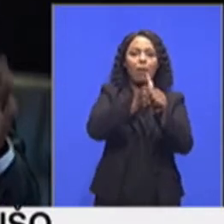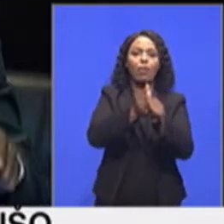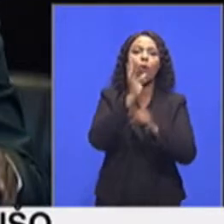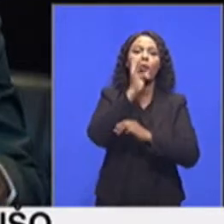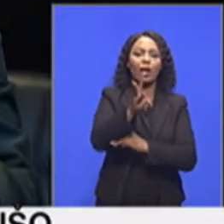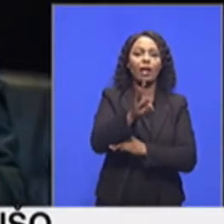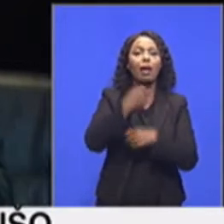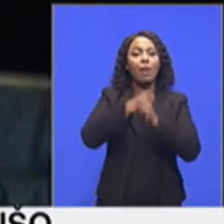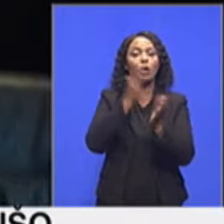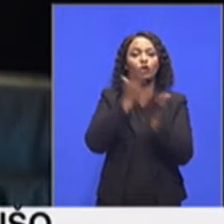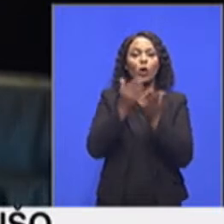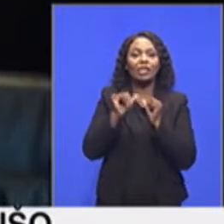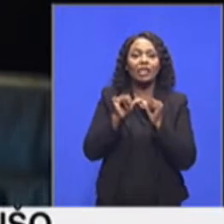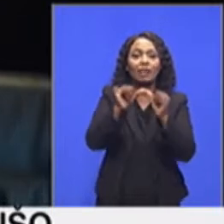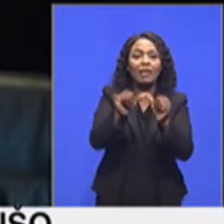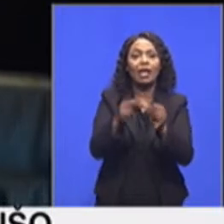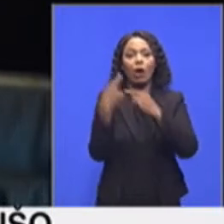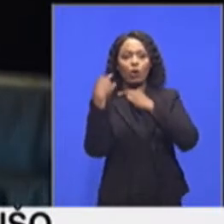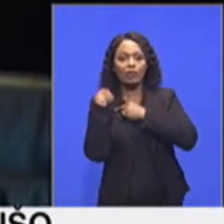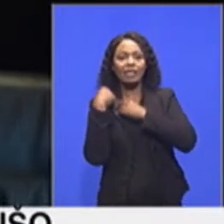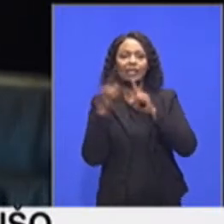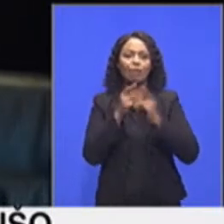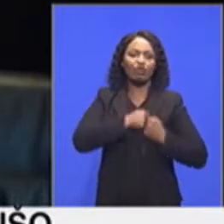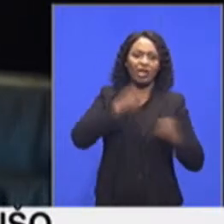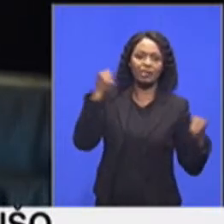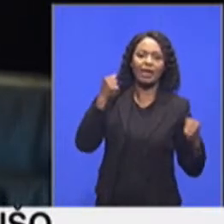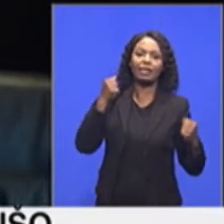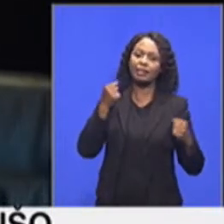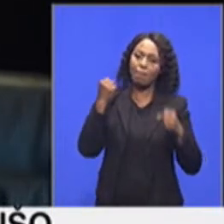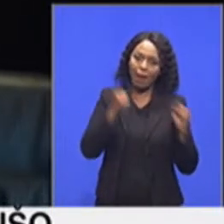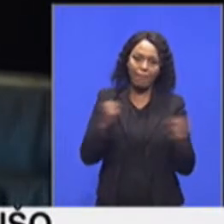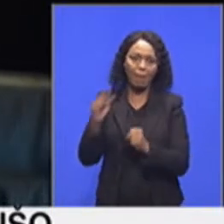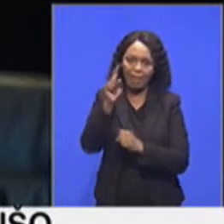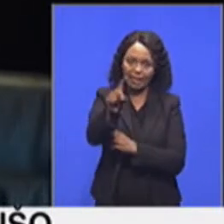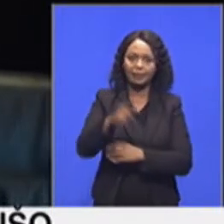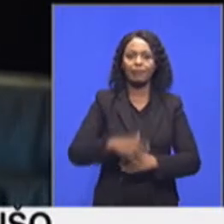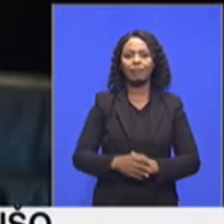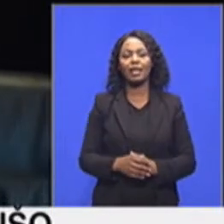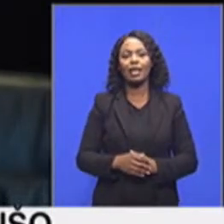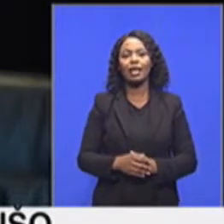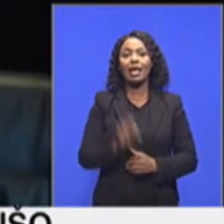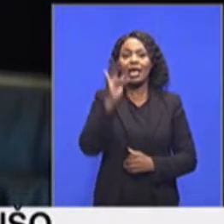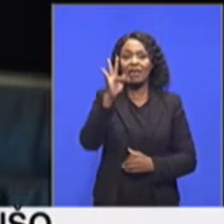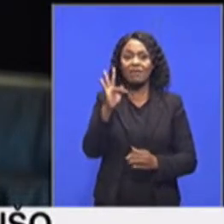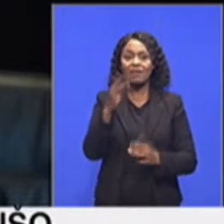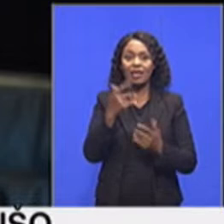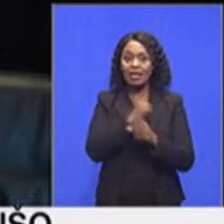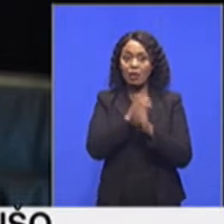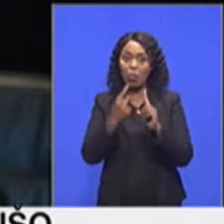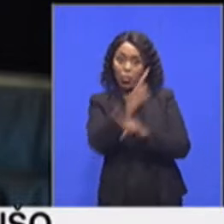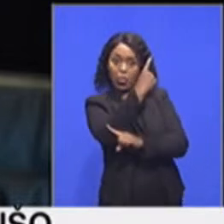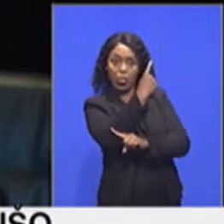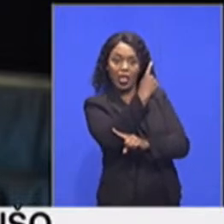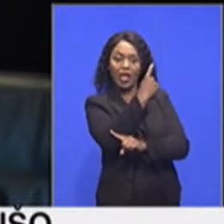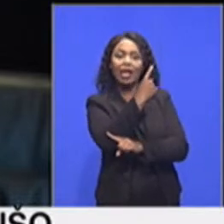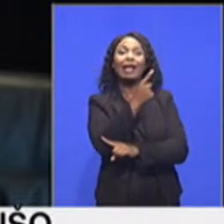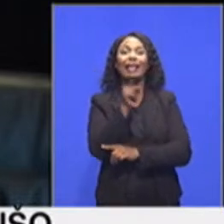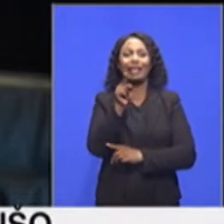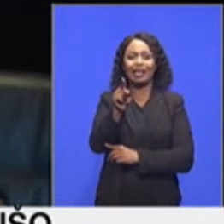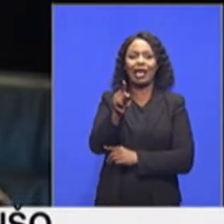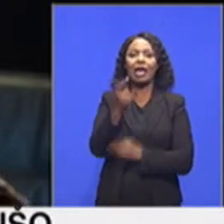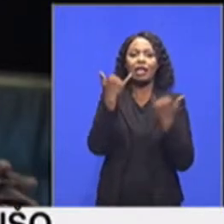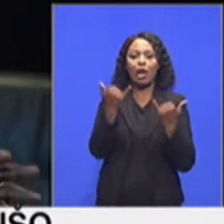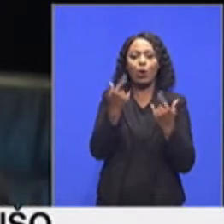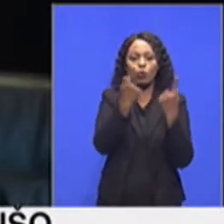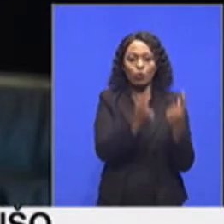sustainability, accountability, and transparency. If these conditions are not met, the unfortunate thing is that